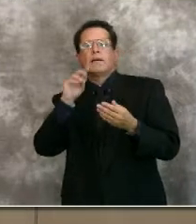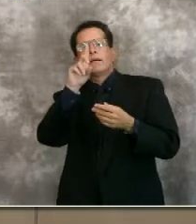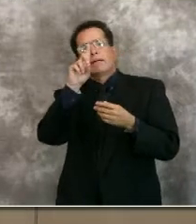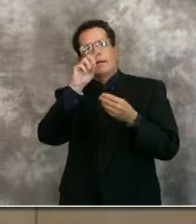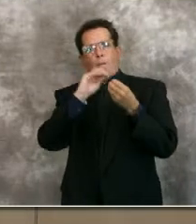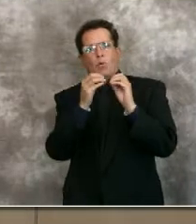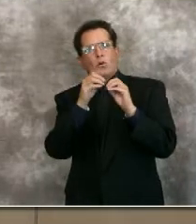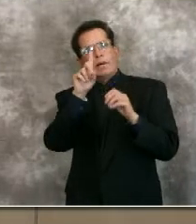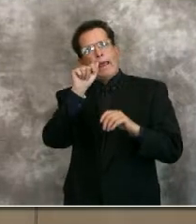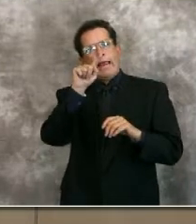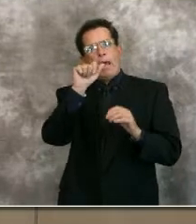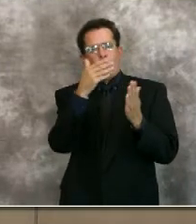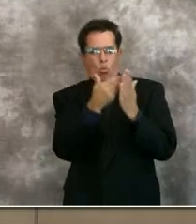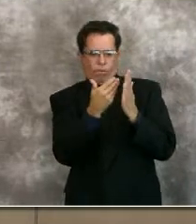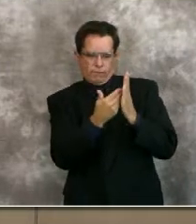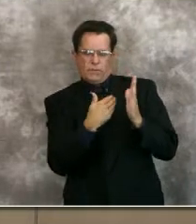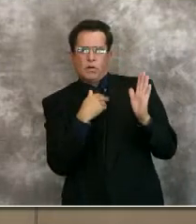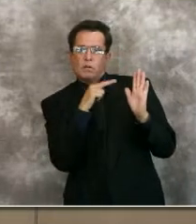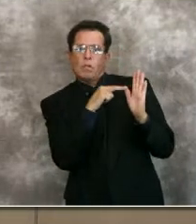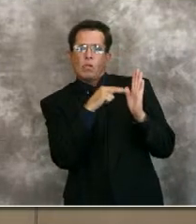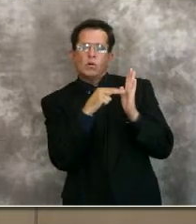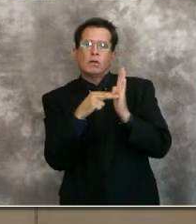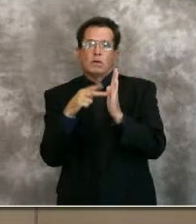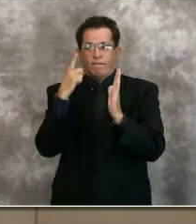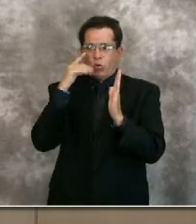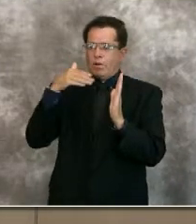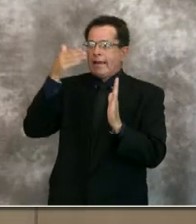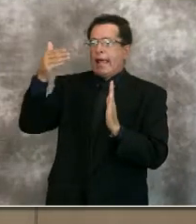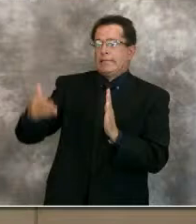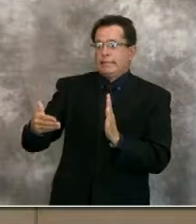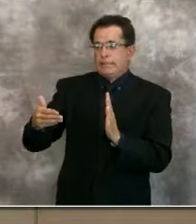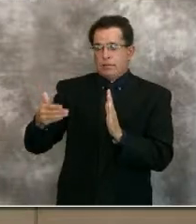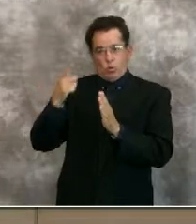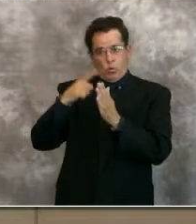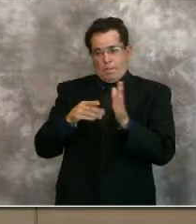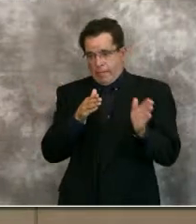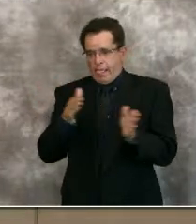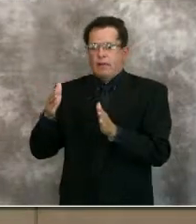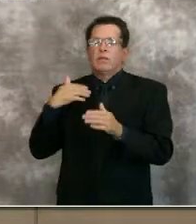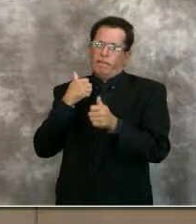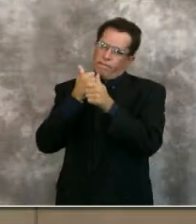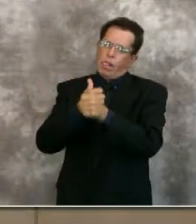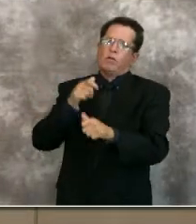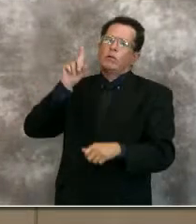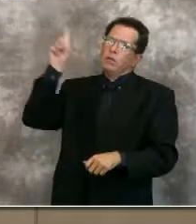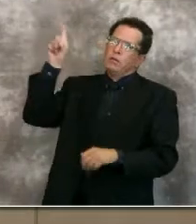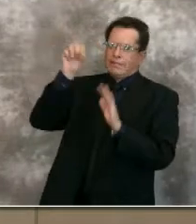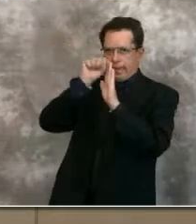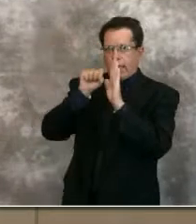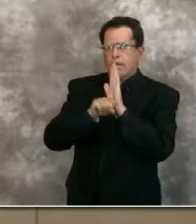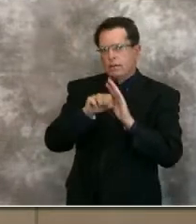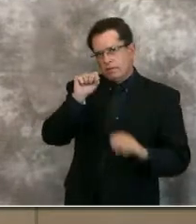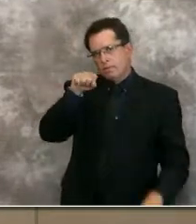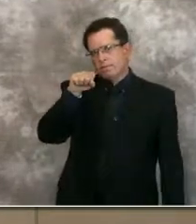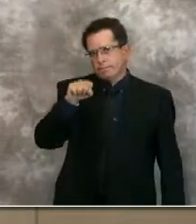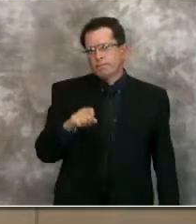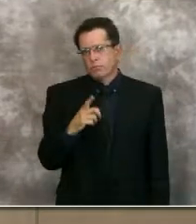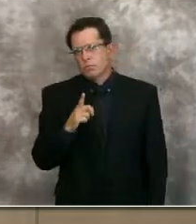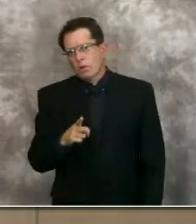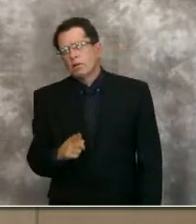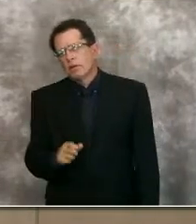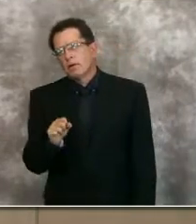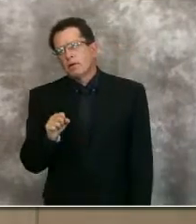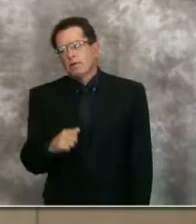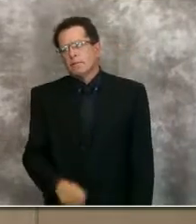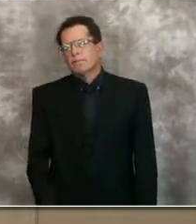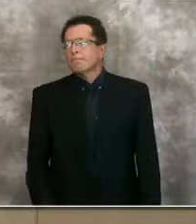well as the state, but in terms of the guidance on the next steps, that will come from the state. Thank you. Thank you.